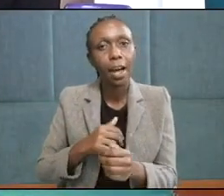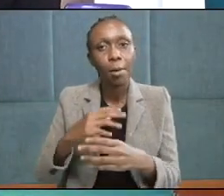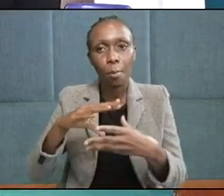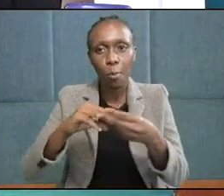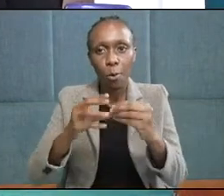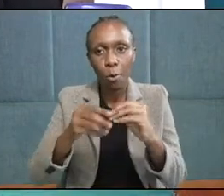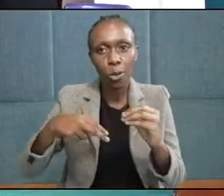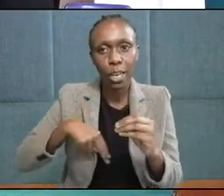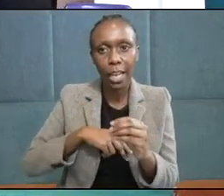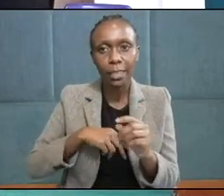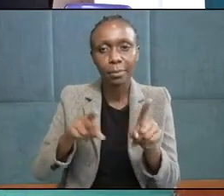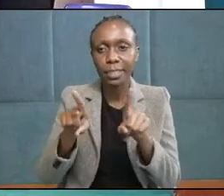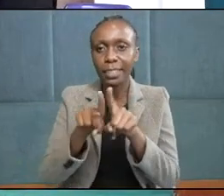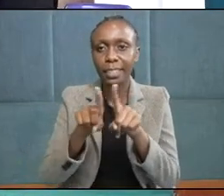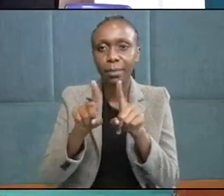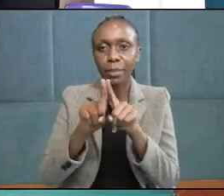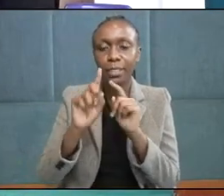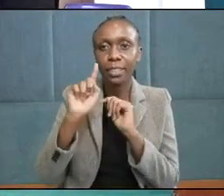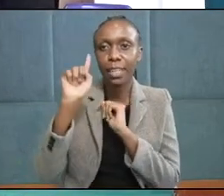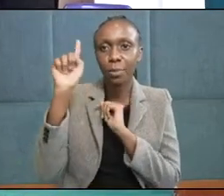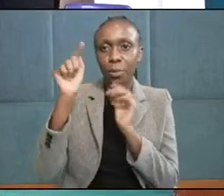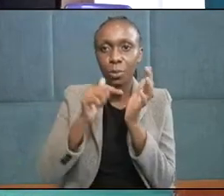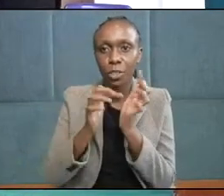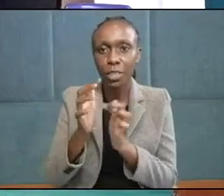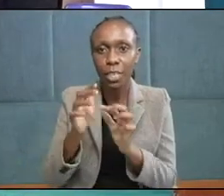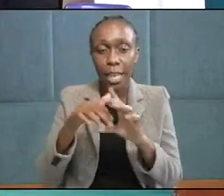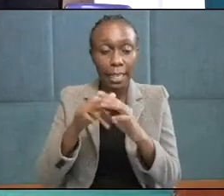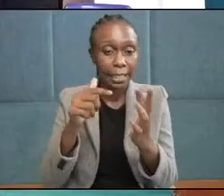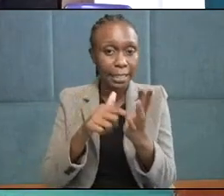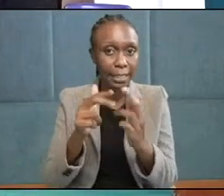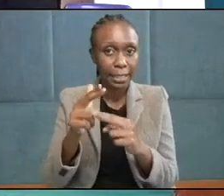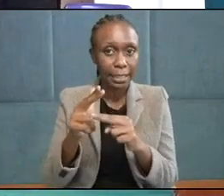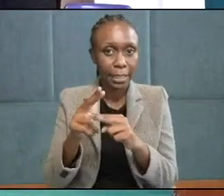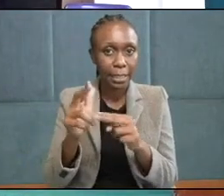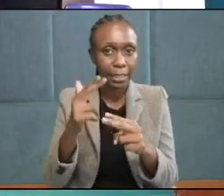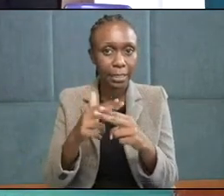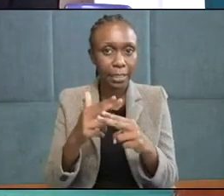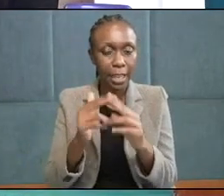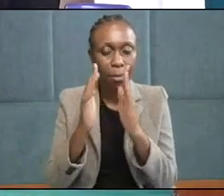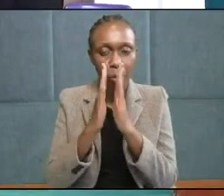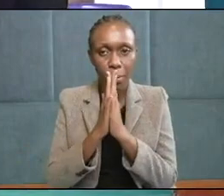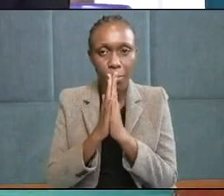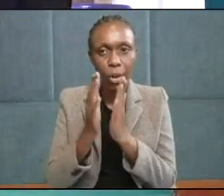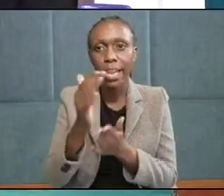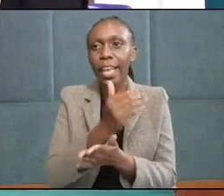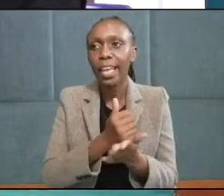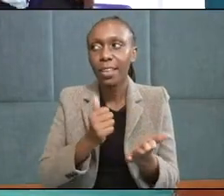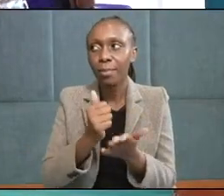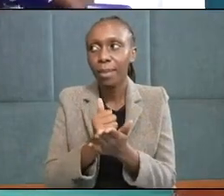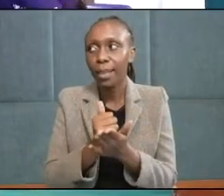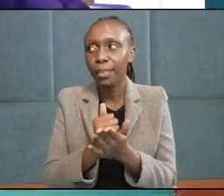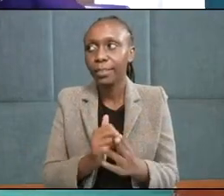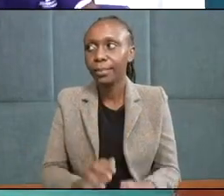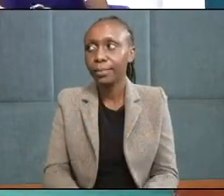mold us, to be like you, in Jesus' name, Amen. Amen.